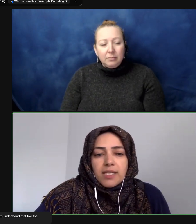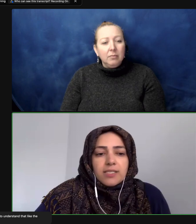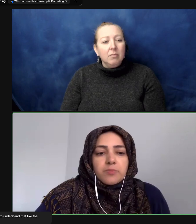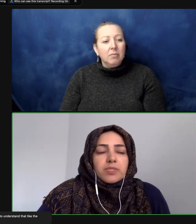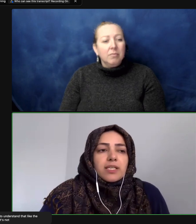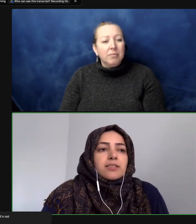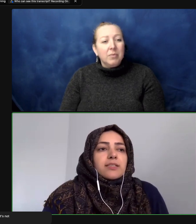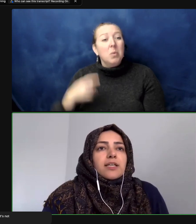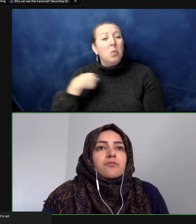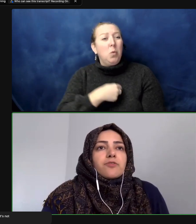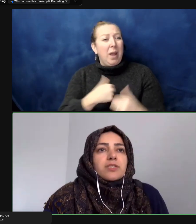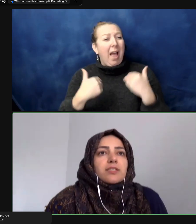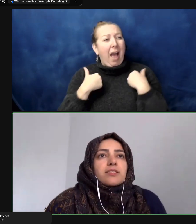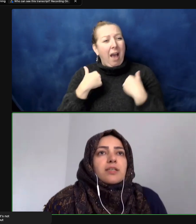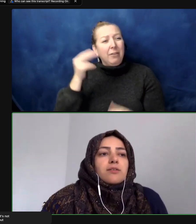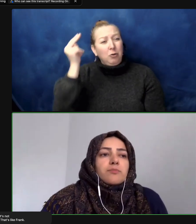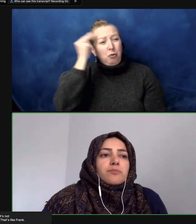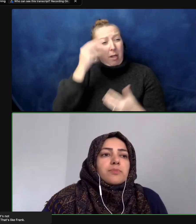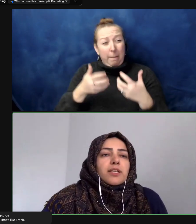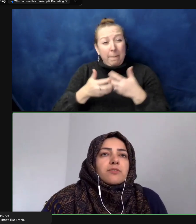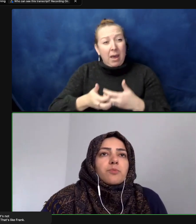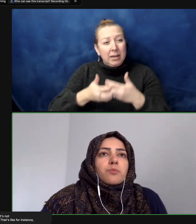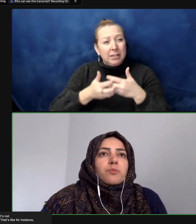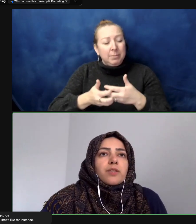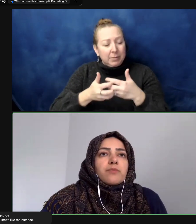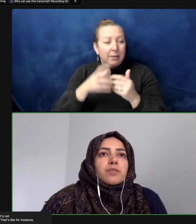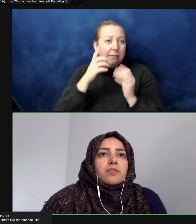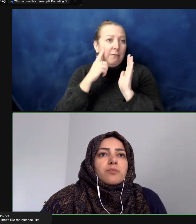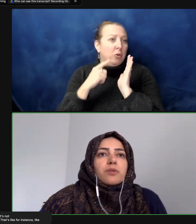Neural mechanisms that, for instance,